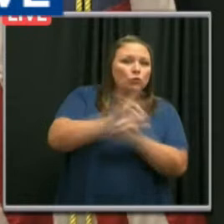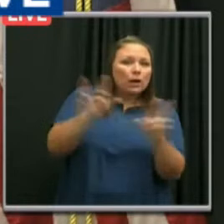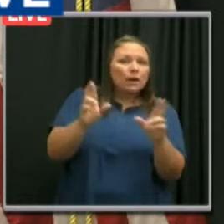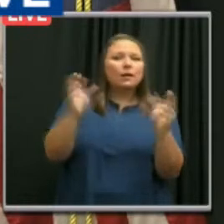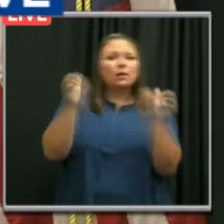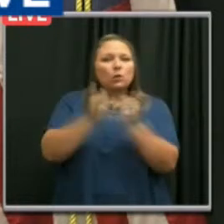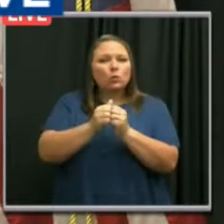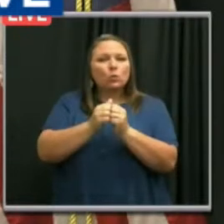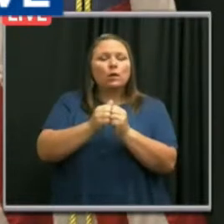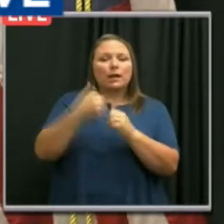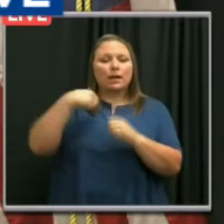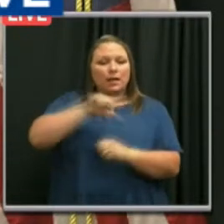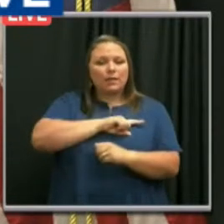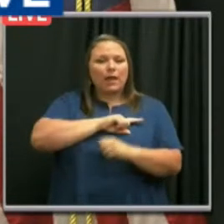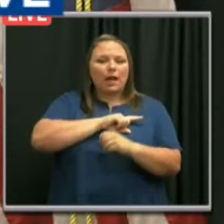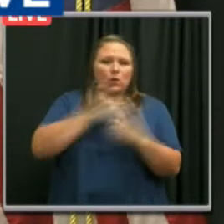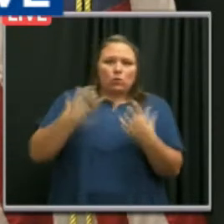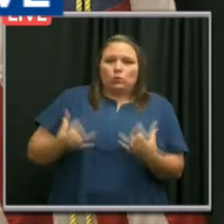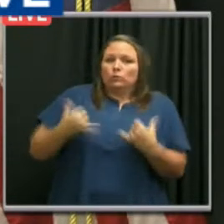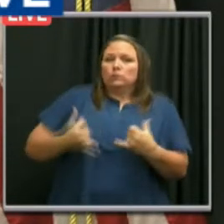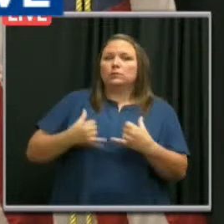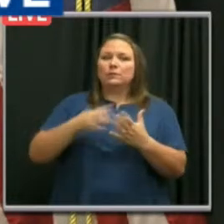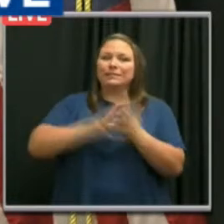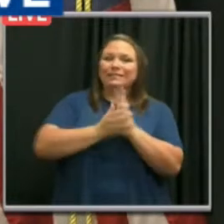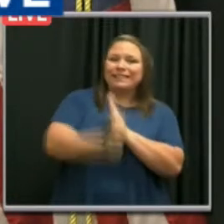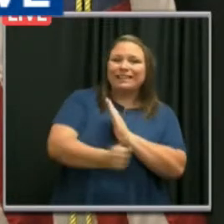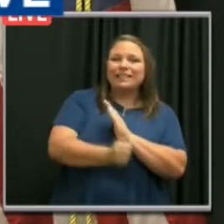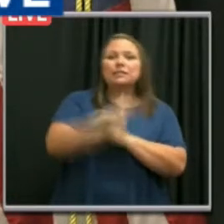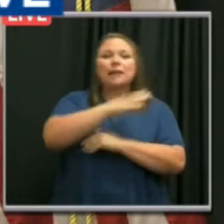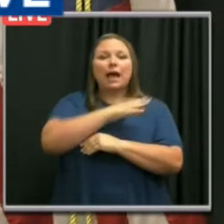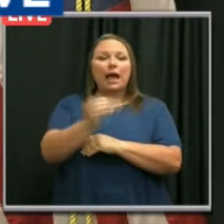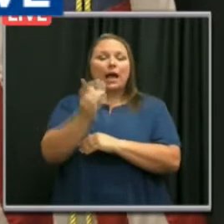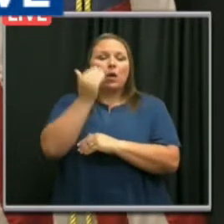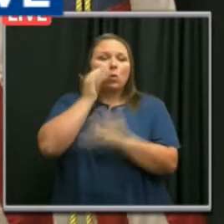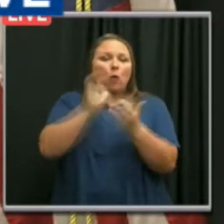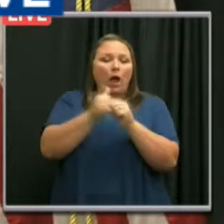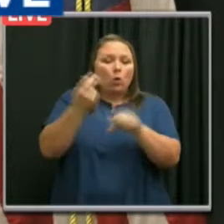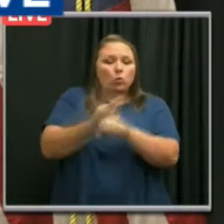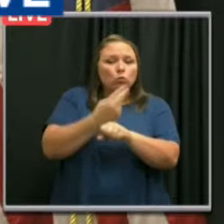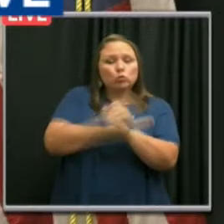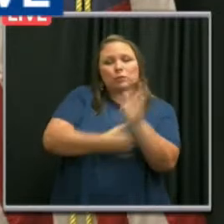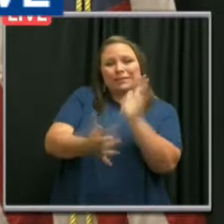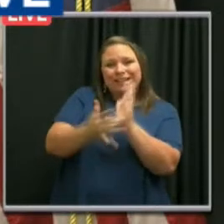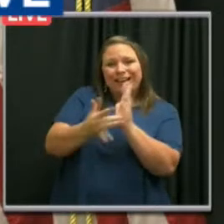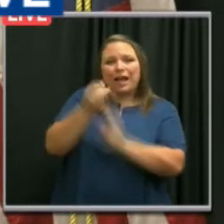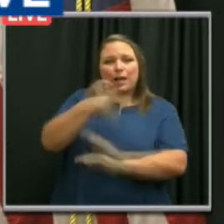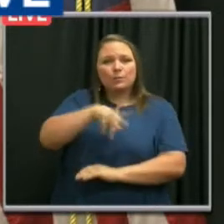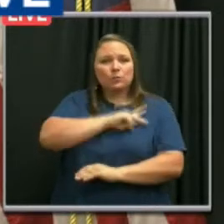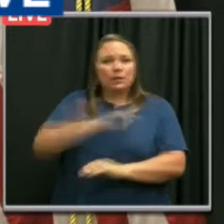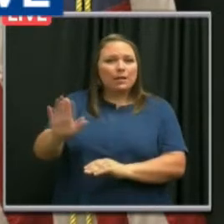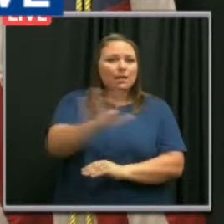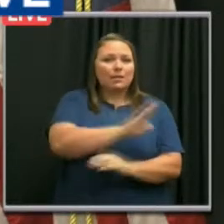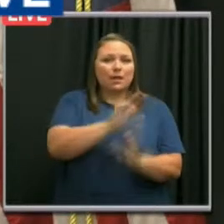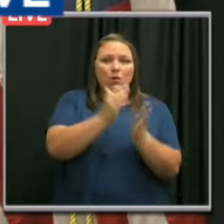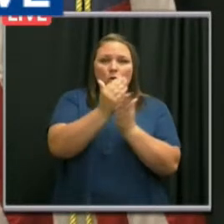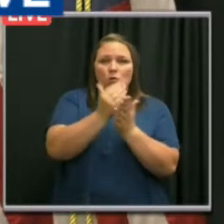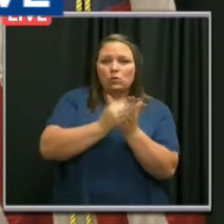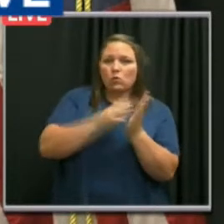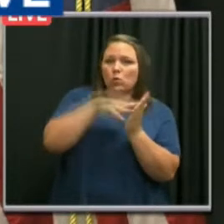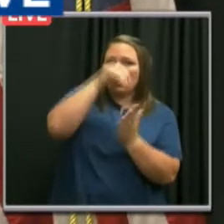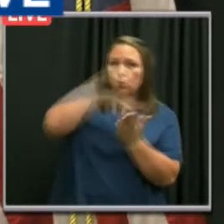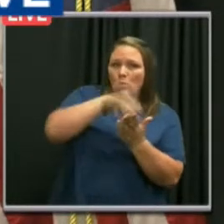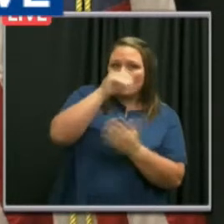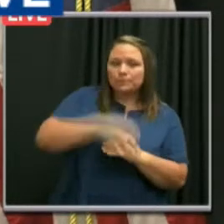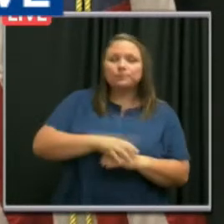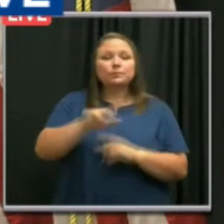century skills, including digital literacy, and the ability to personalize their learning. When we talk